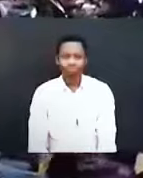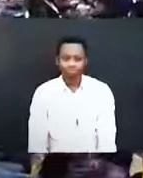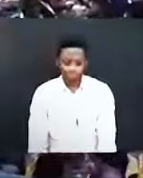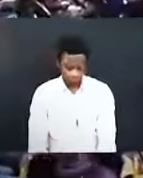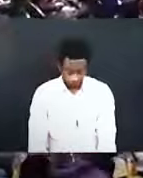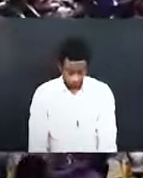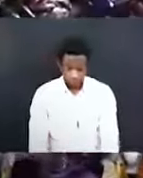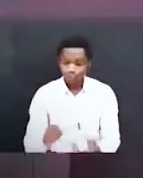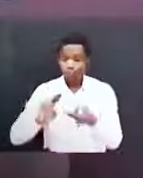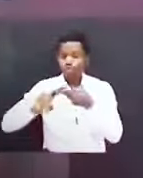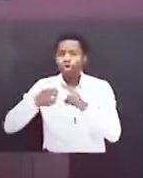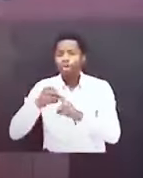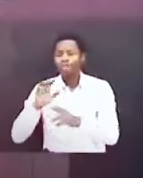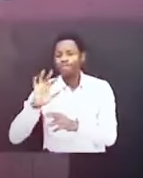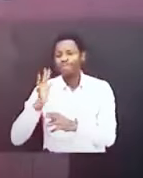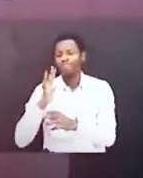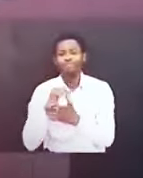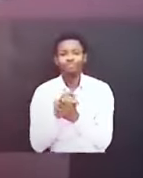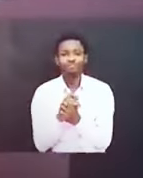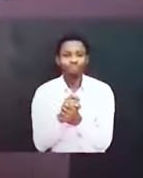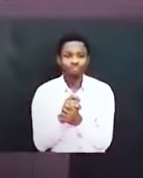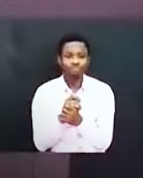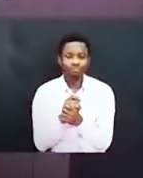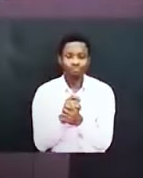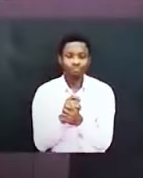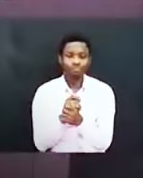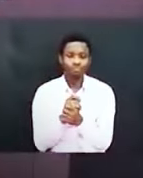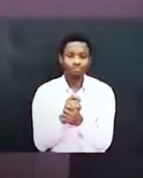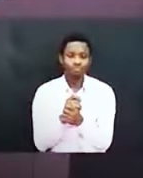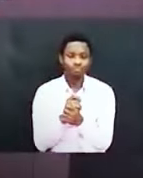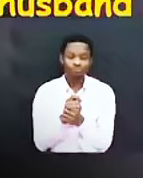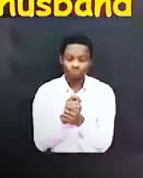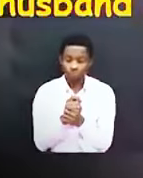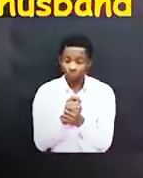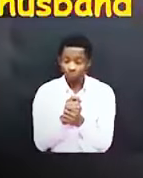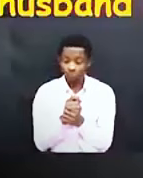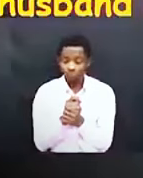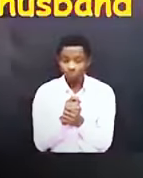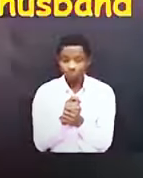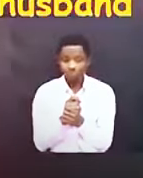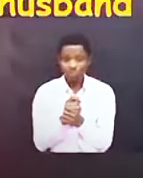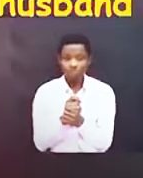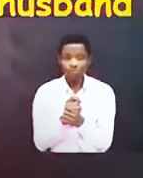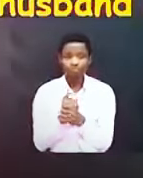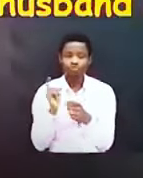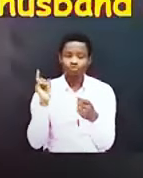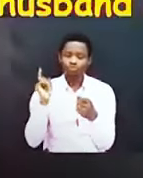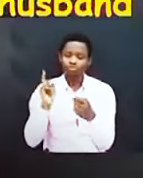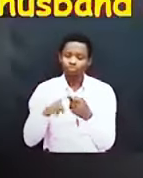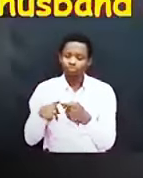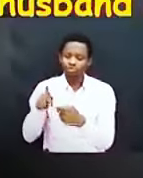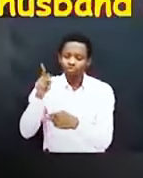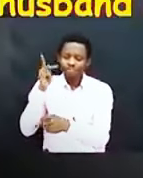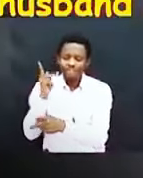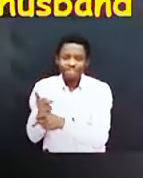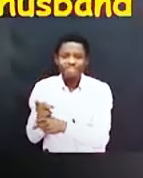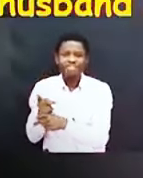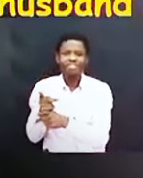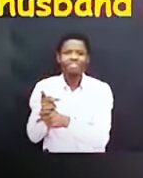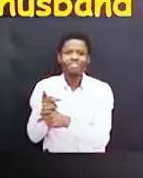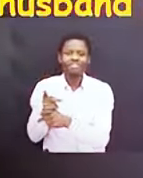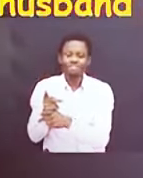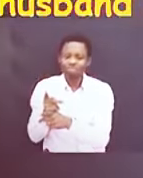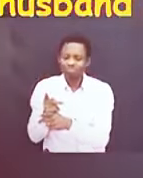Number 5, to keep conjugal chastity and